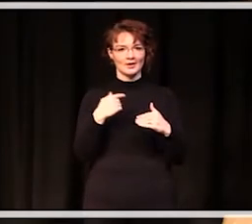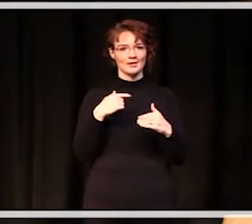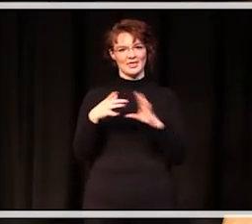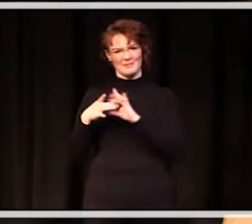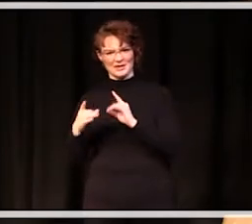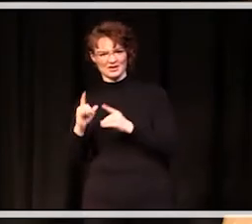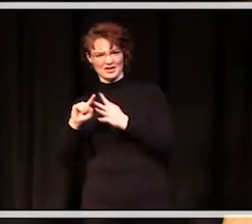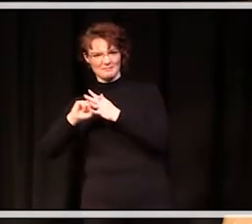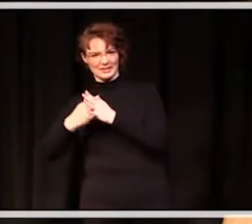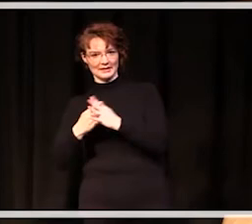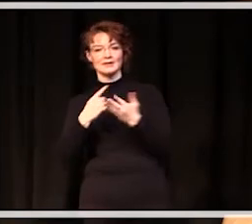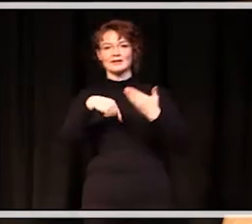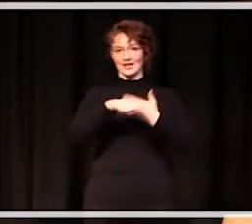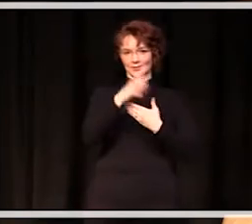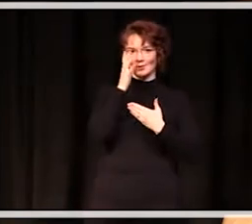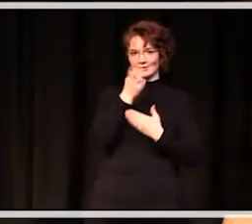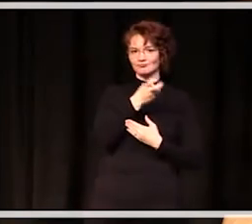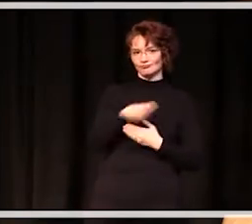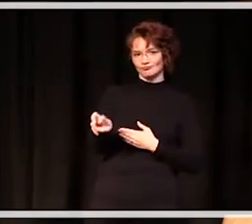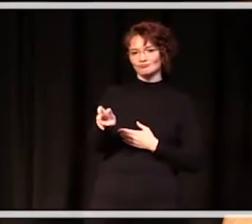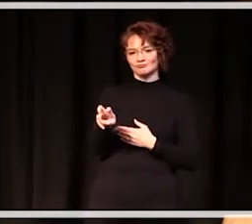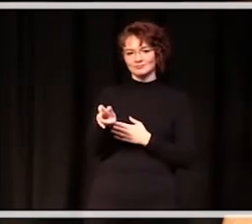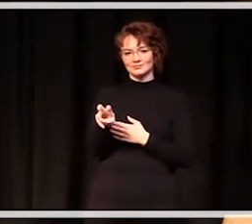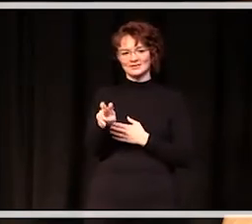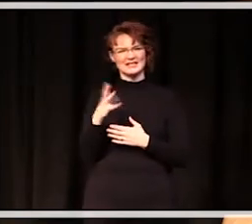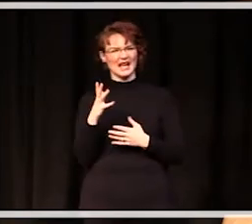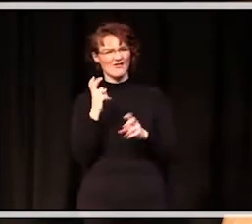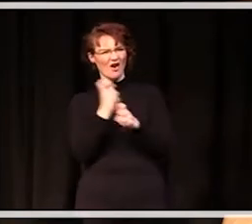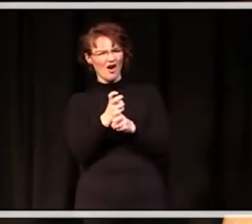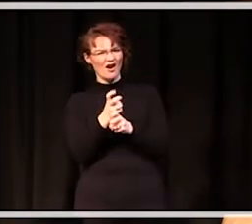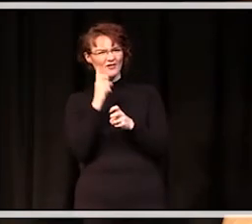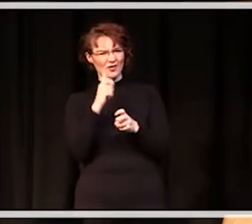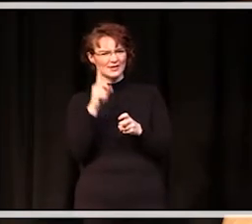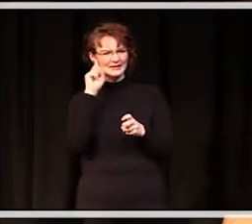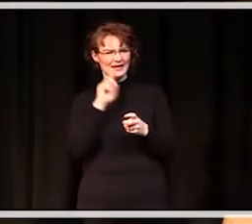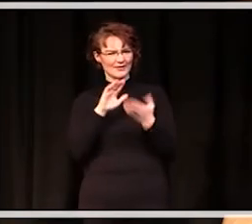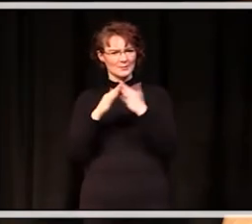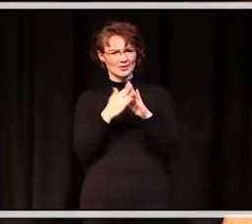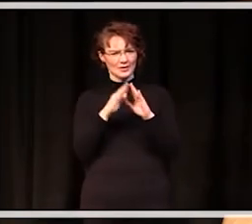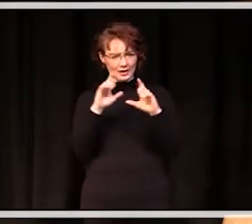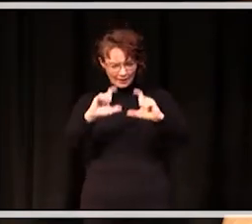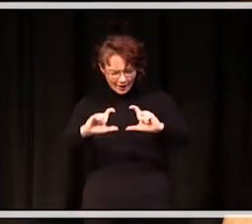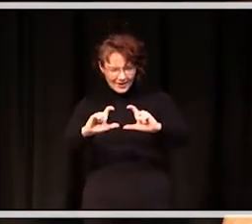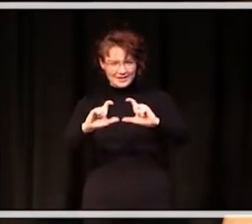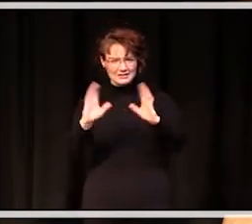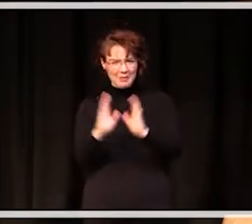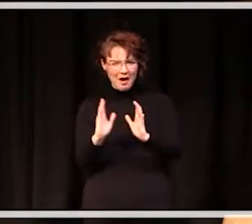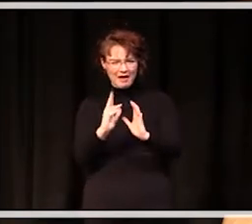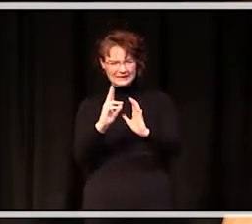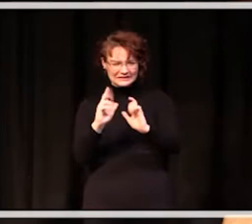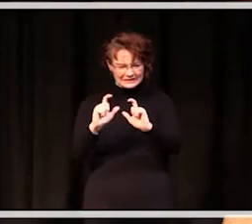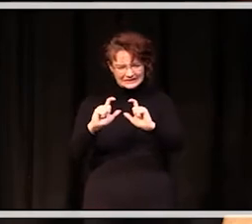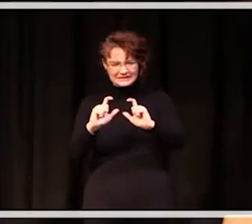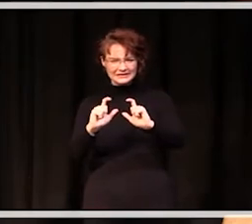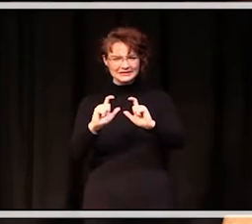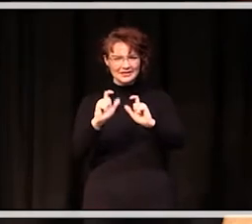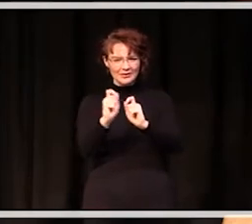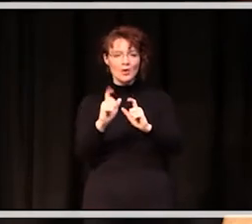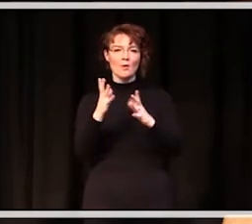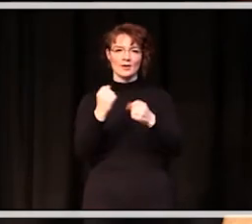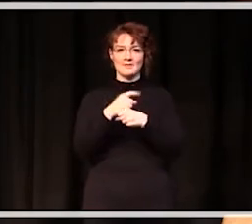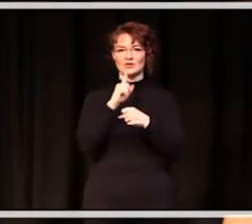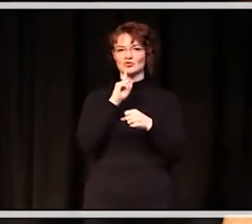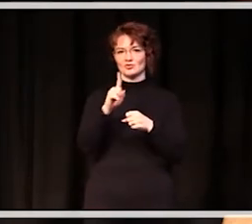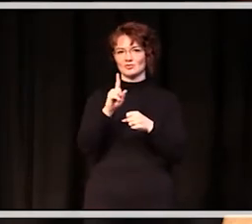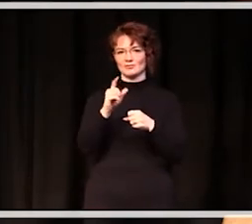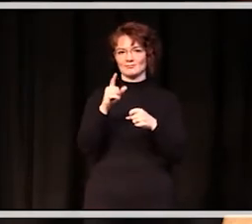that next week we're making a shift where, you know, it's kind of hard for them to just focus on a little square in the bottom right-hand corner. We need to make that picture